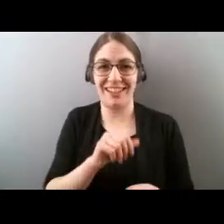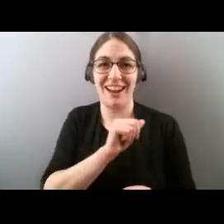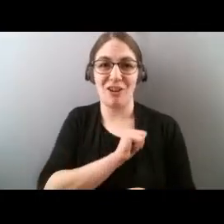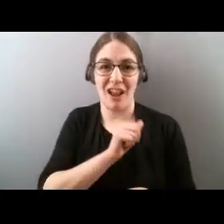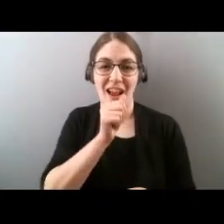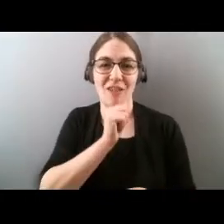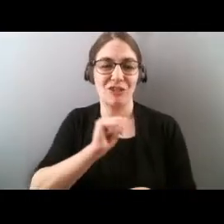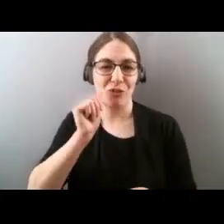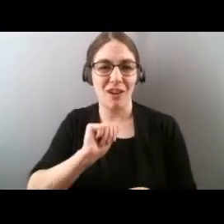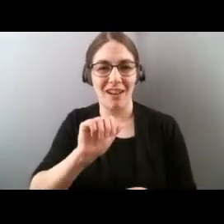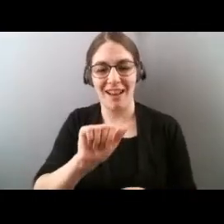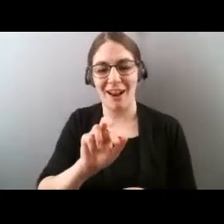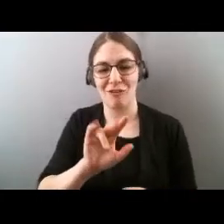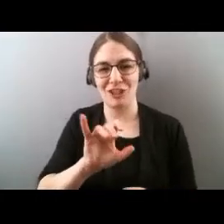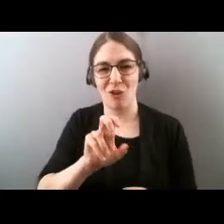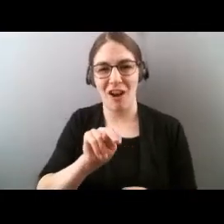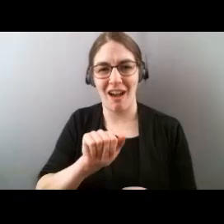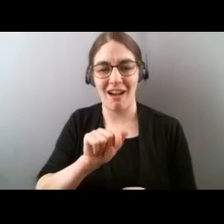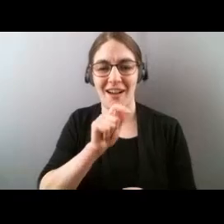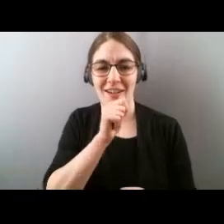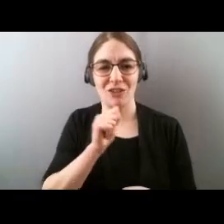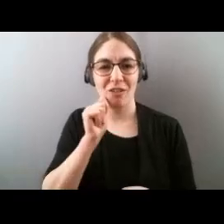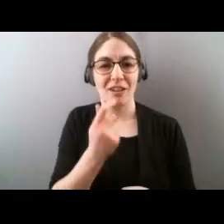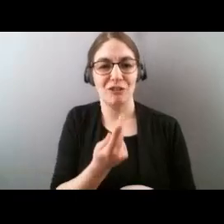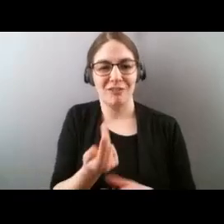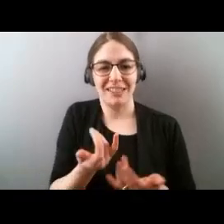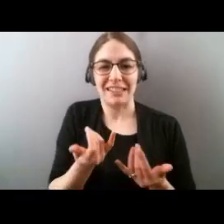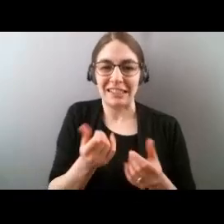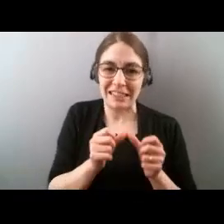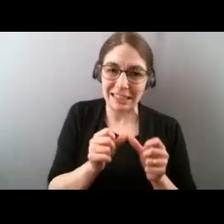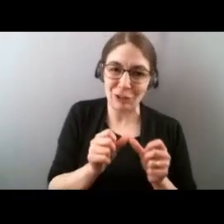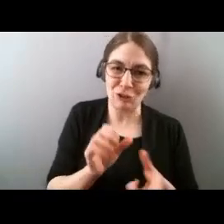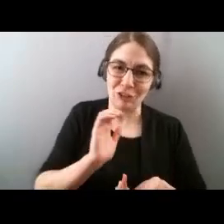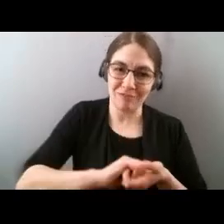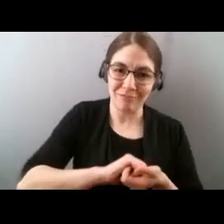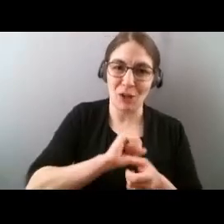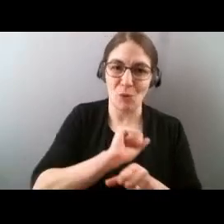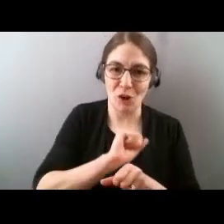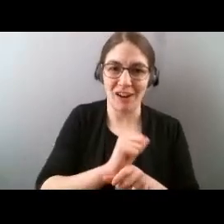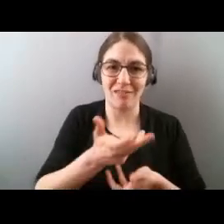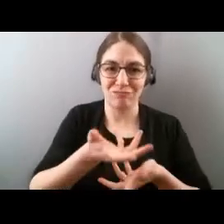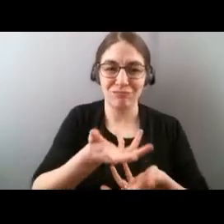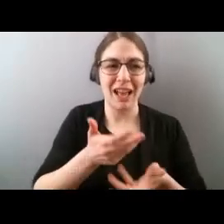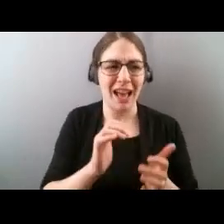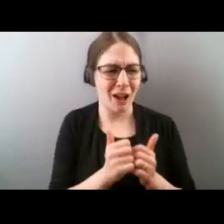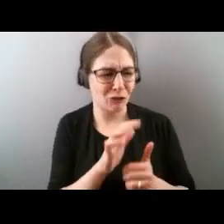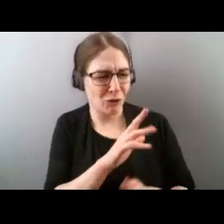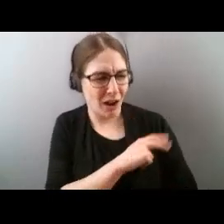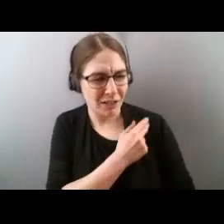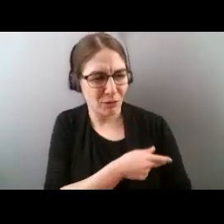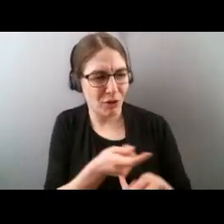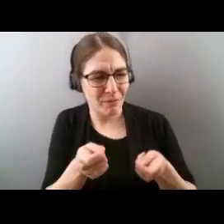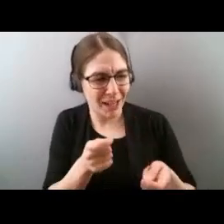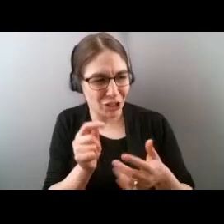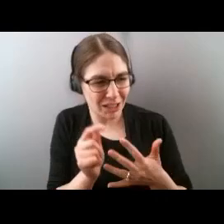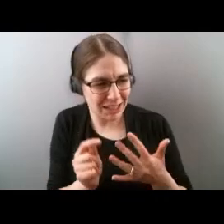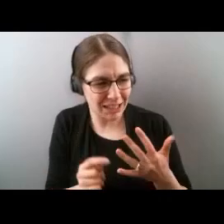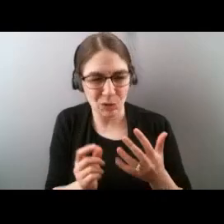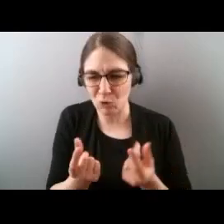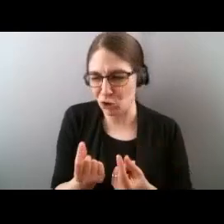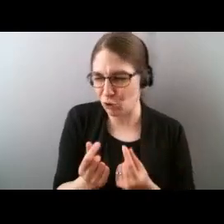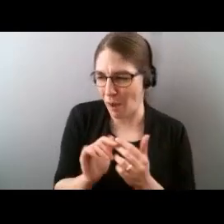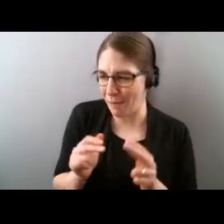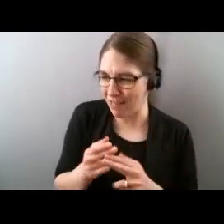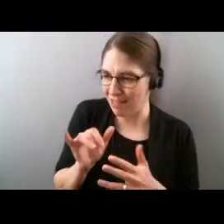still collaborate and talk and like, how does your hospital manage this, or what do you guys do about that? And so making sure